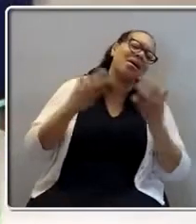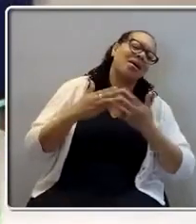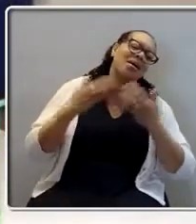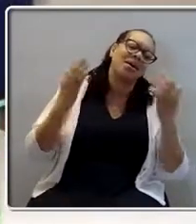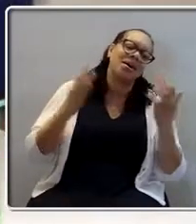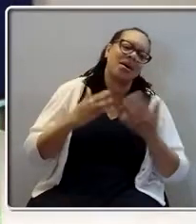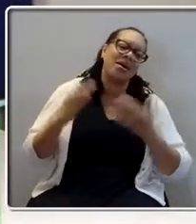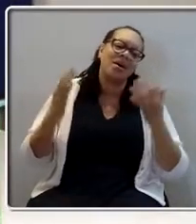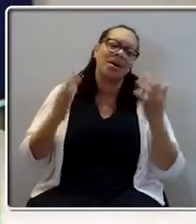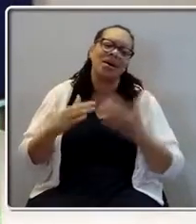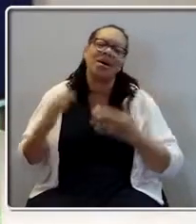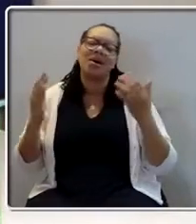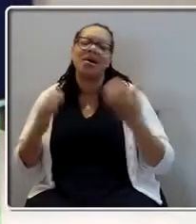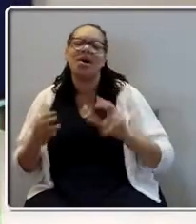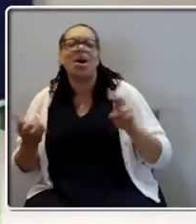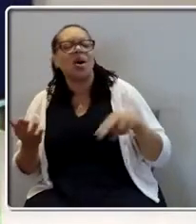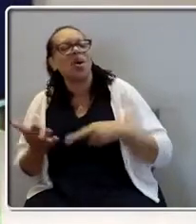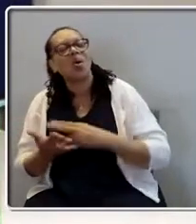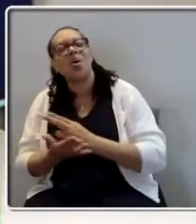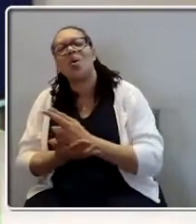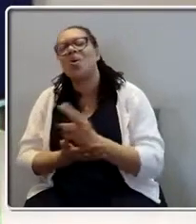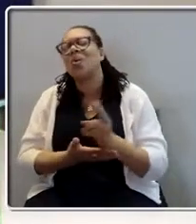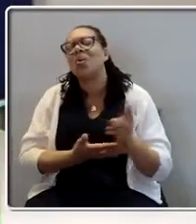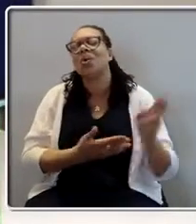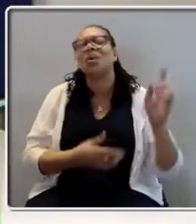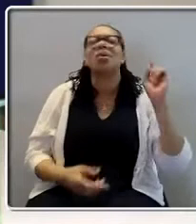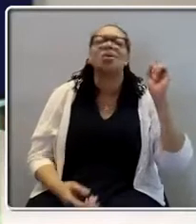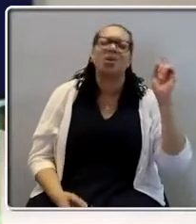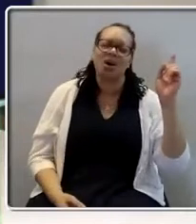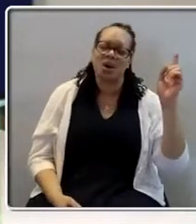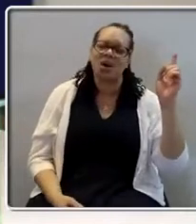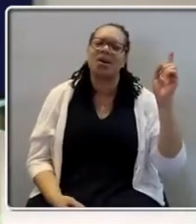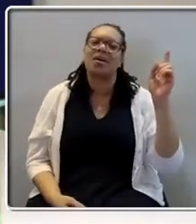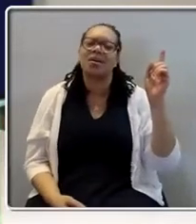Your name is holy, holy you